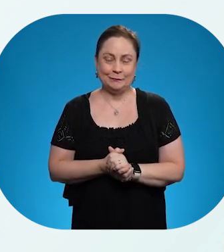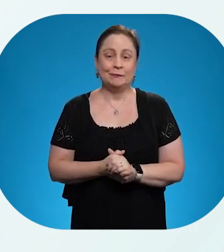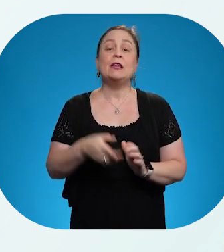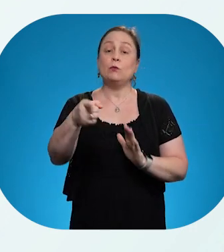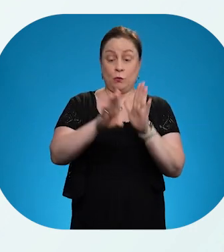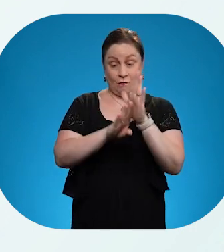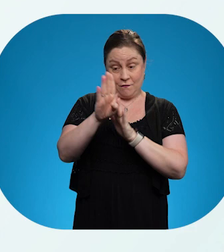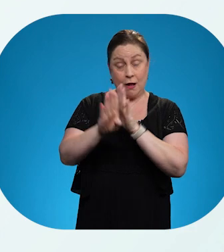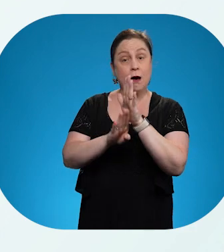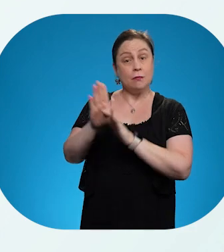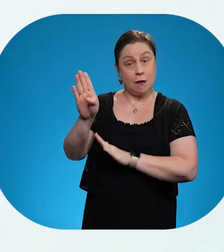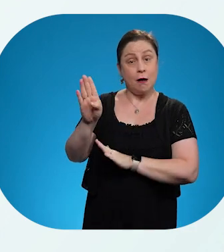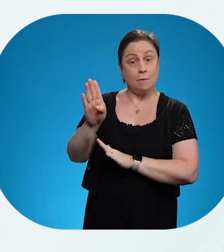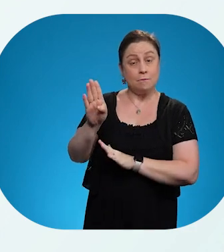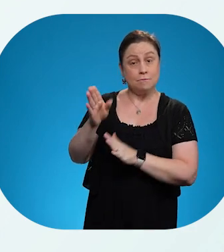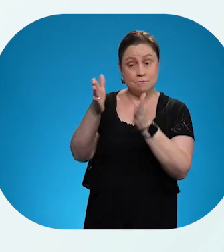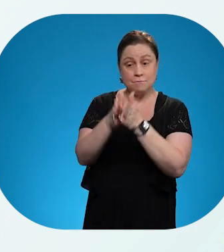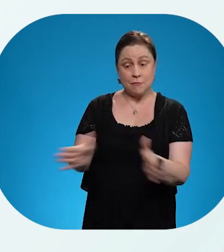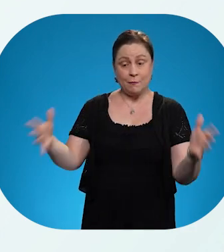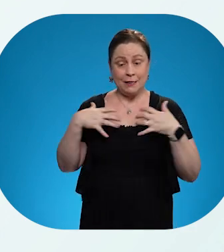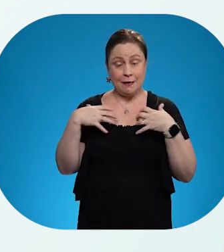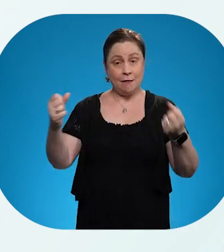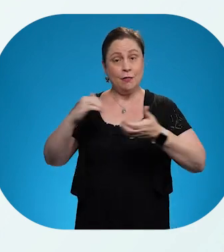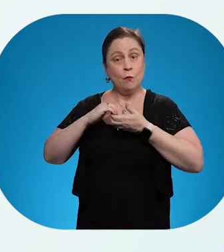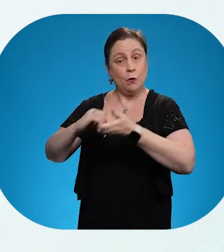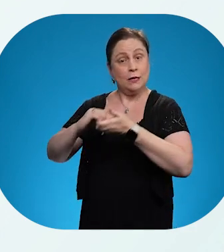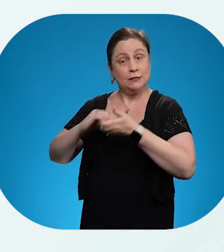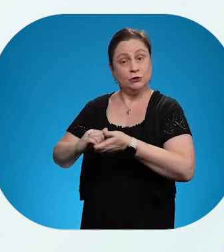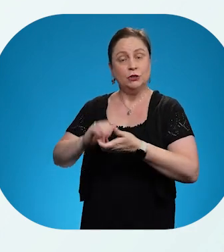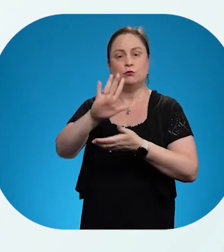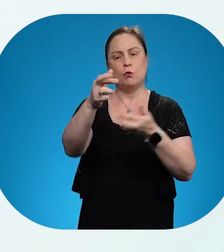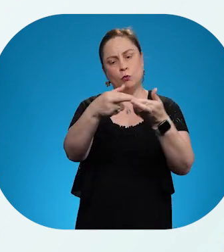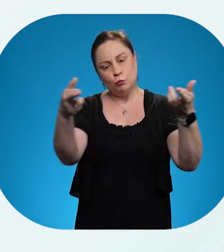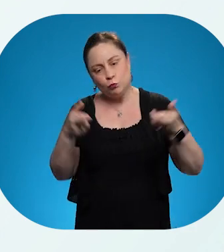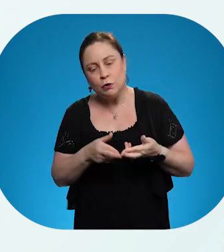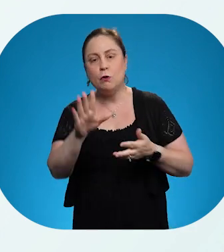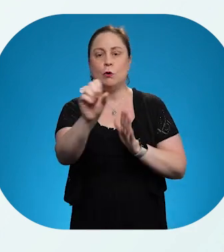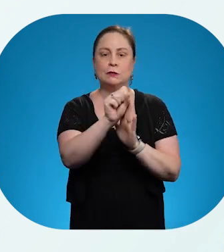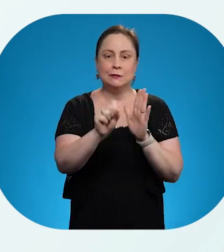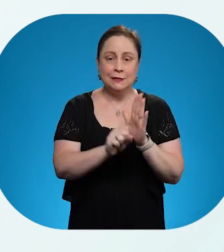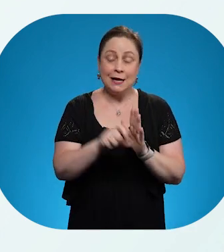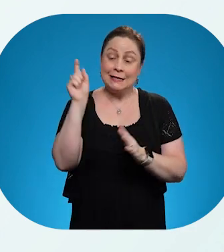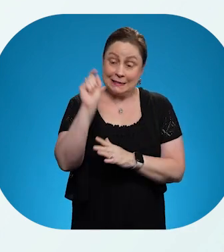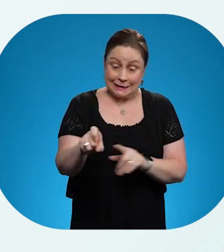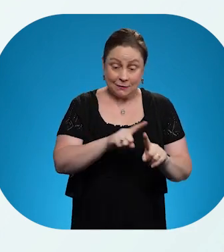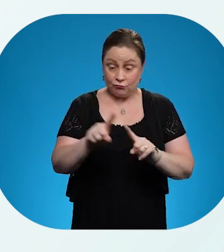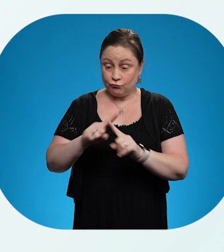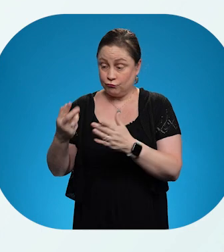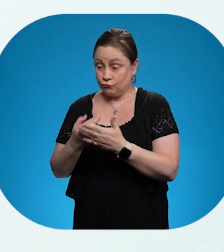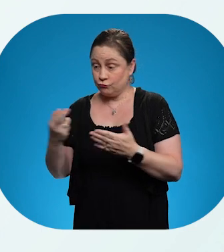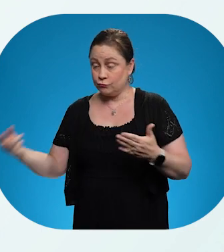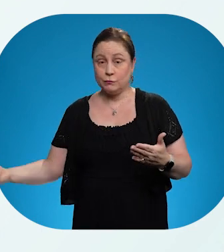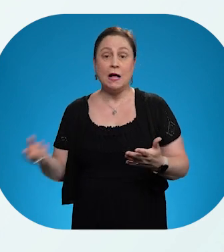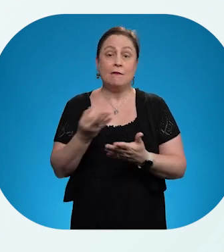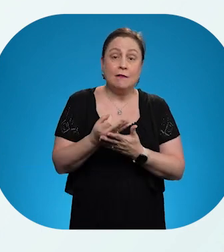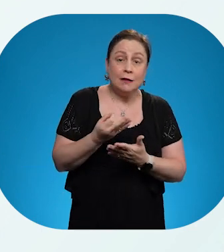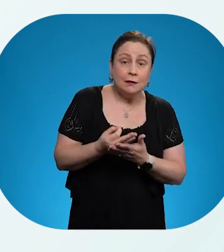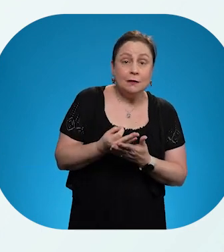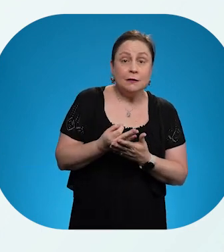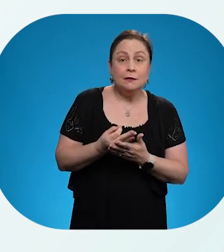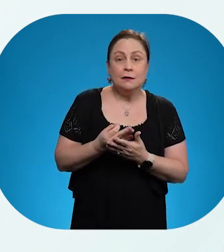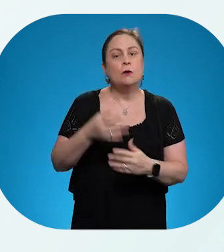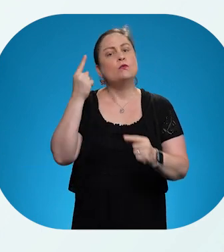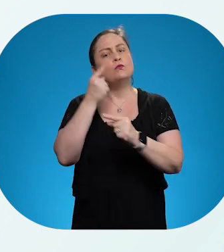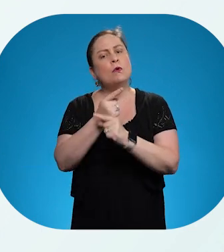As you build a public health coalition in your region or state, you'll need a number of resources, including funding and the